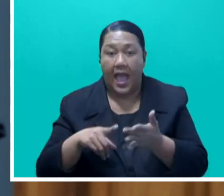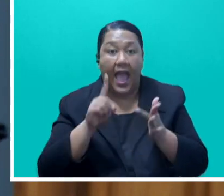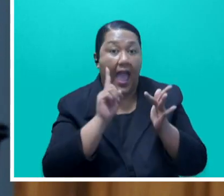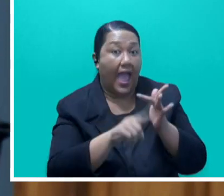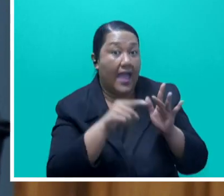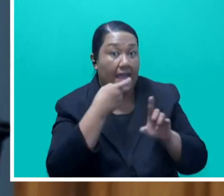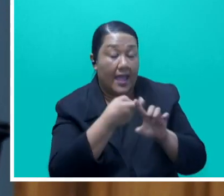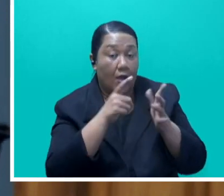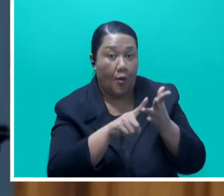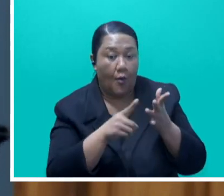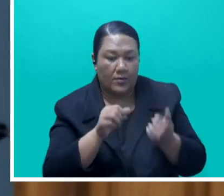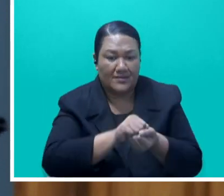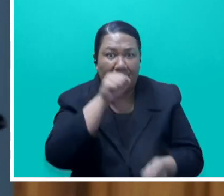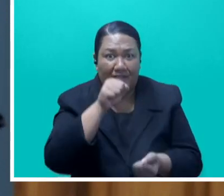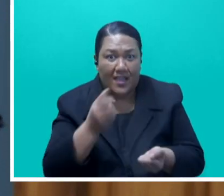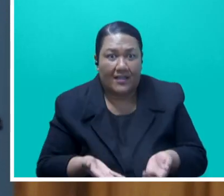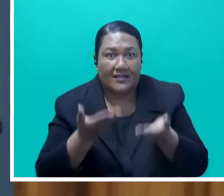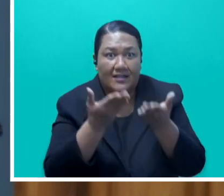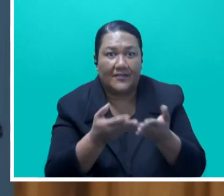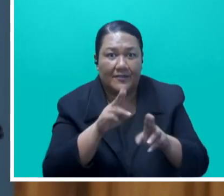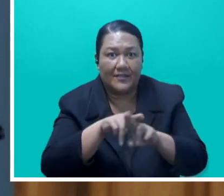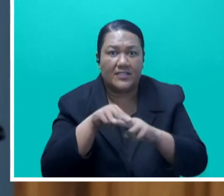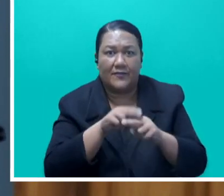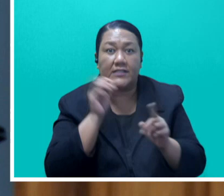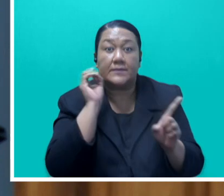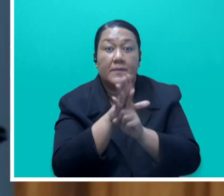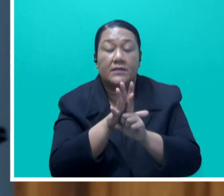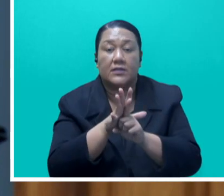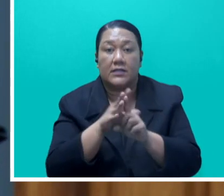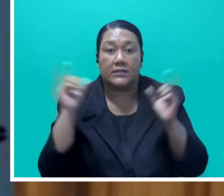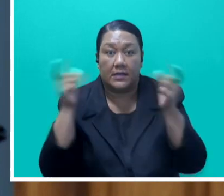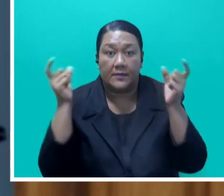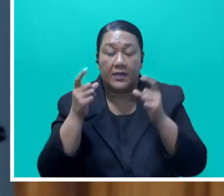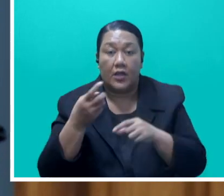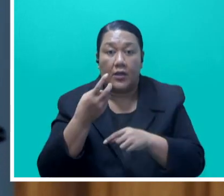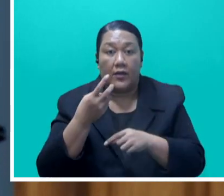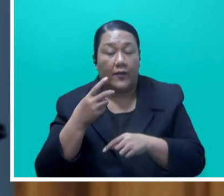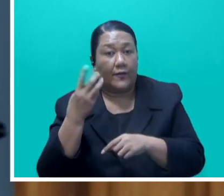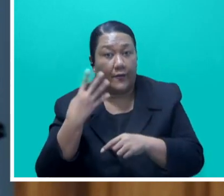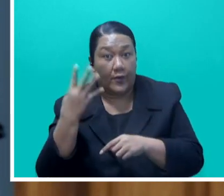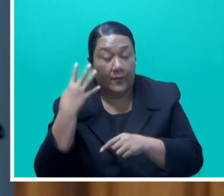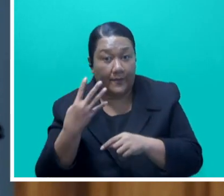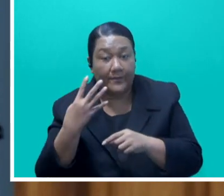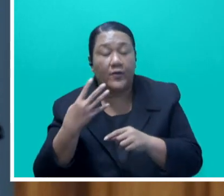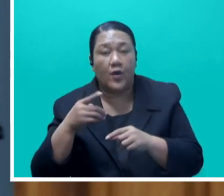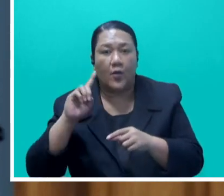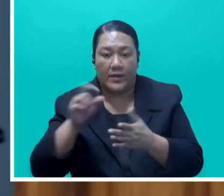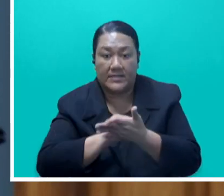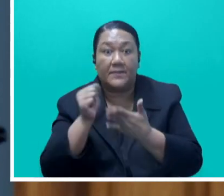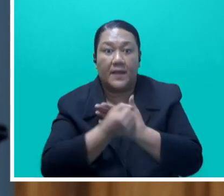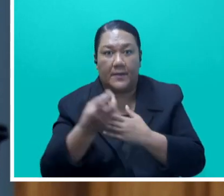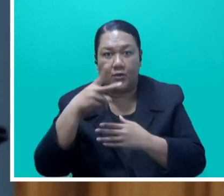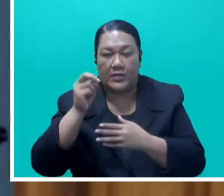President Certificate in a special ceremony at the 41st session of the ICAO Assembly in September of